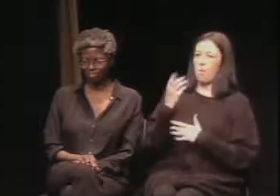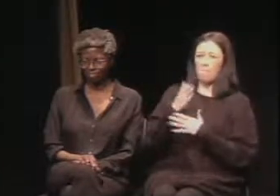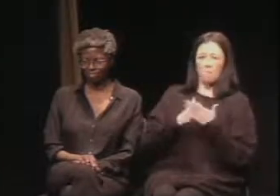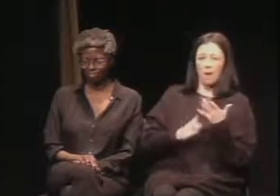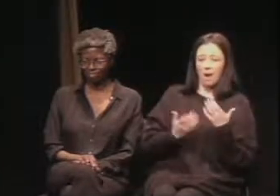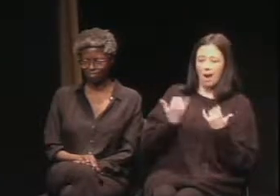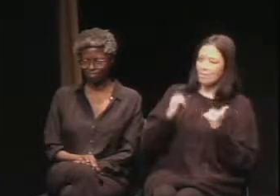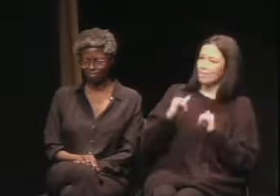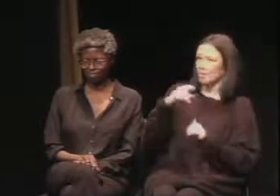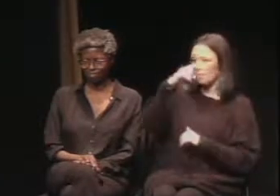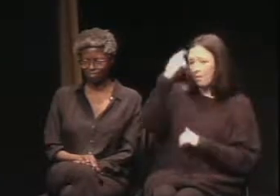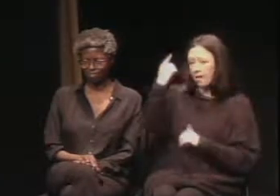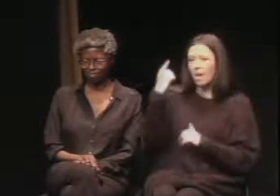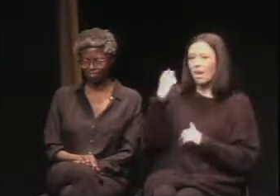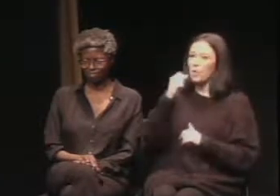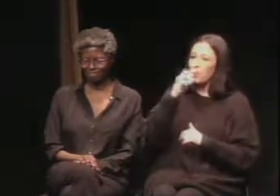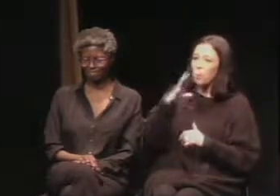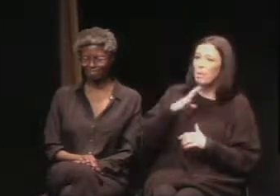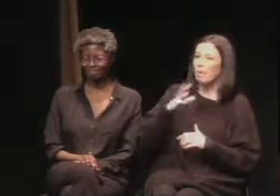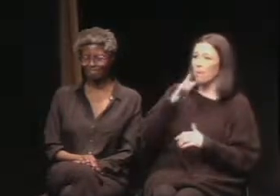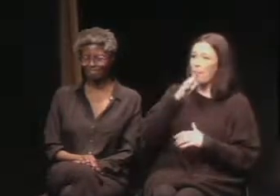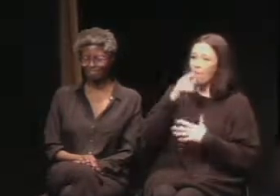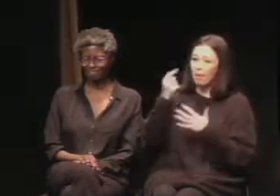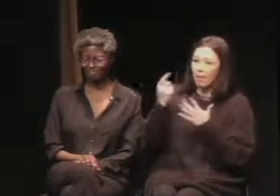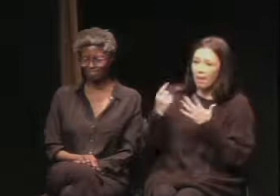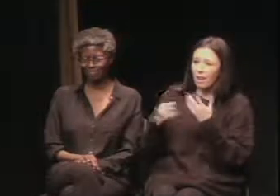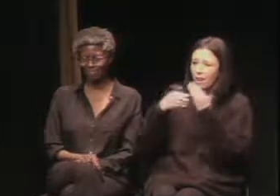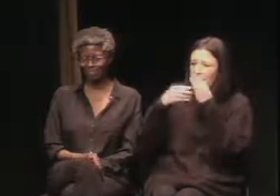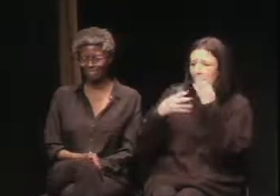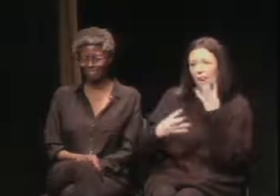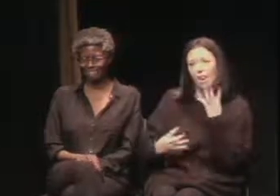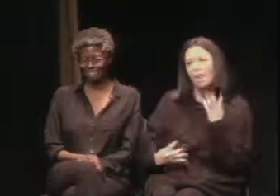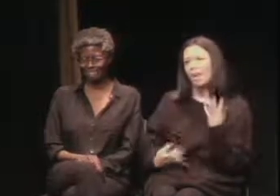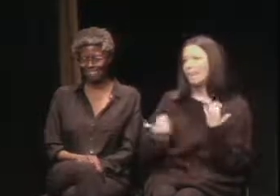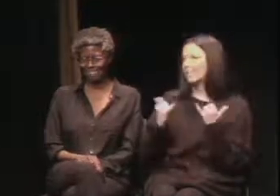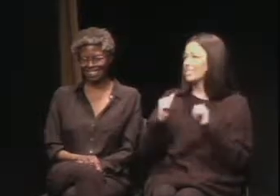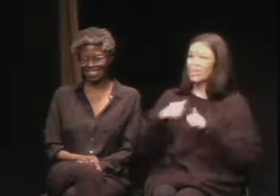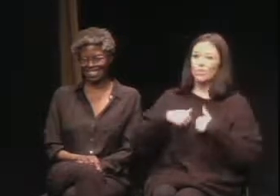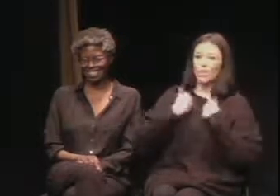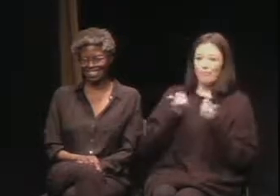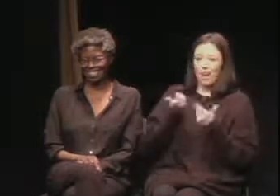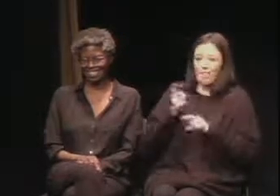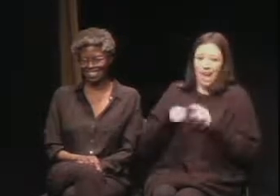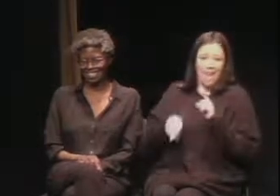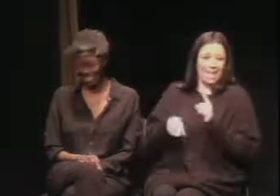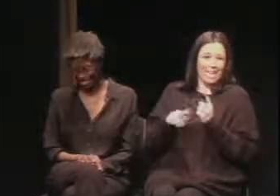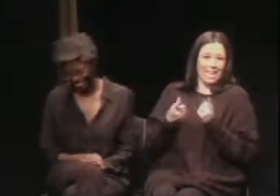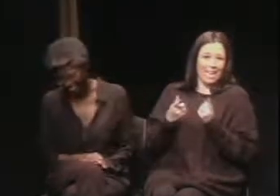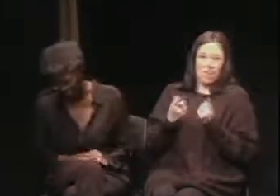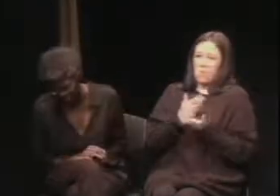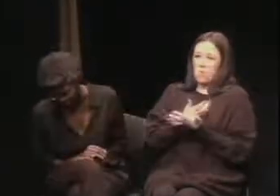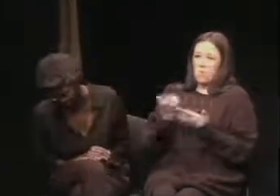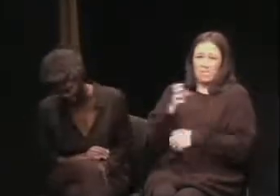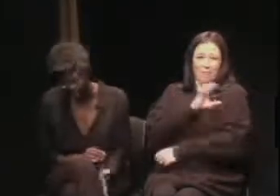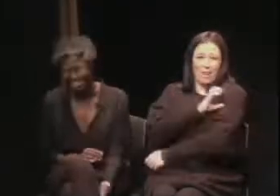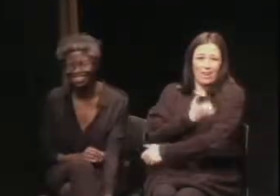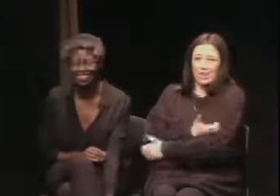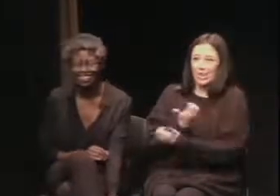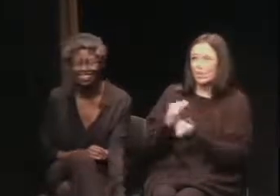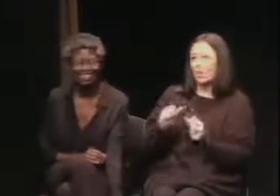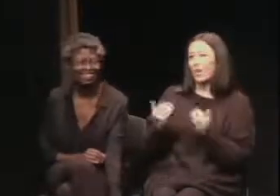Right. I'm still black and a woman and a mother, and like I got a whole lot of surviving to do. I don't have time. I got to thrive somewhere.